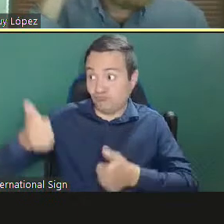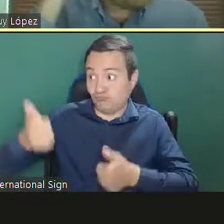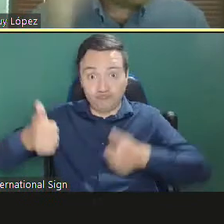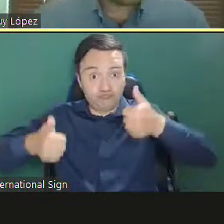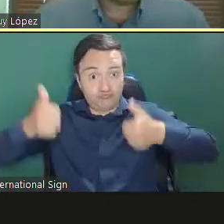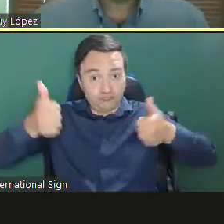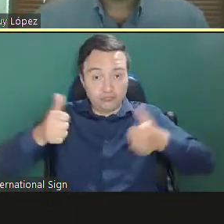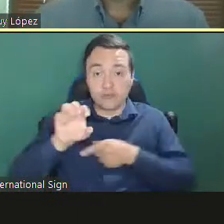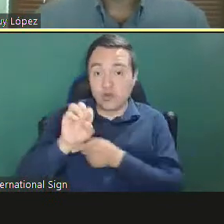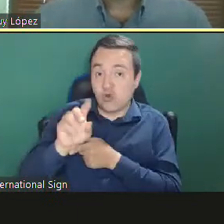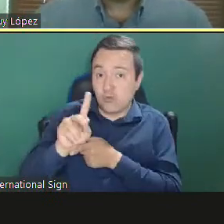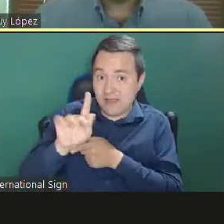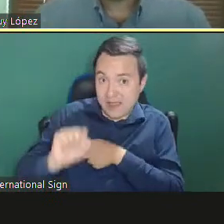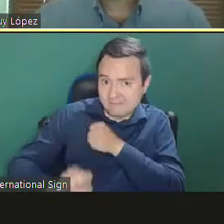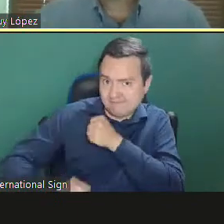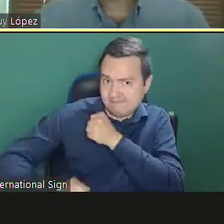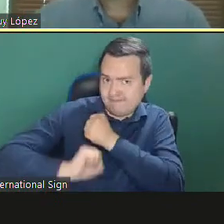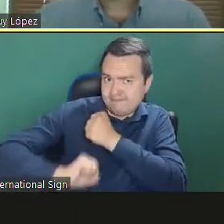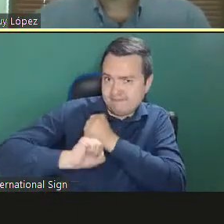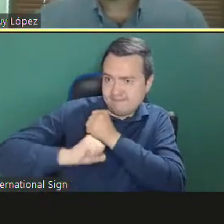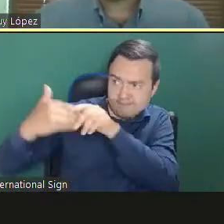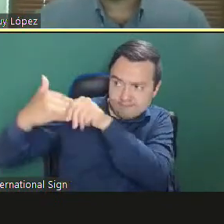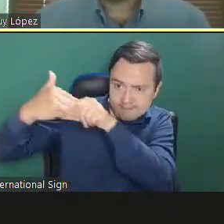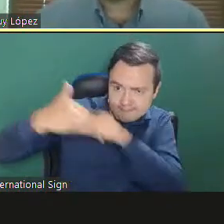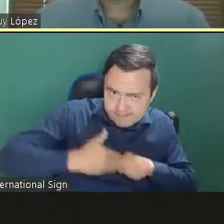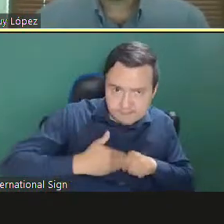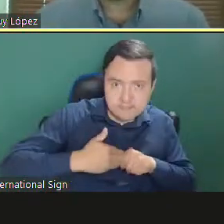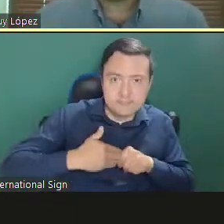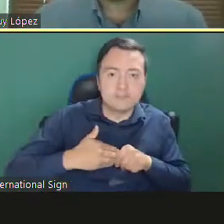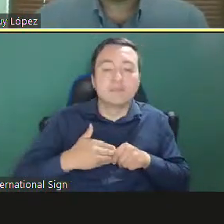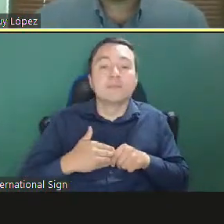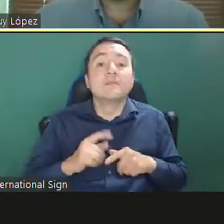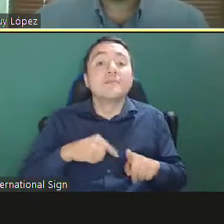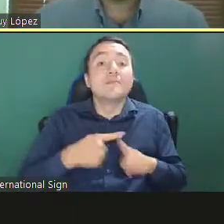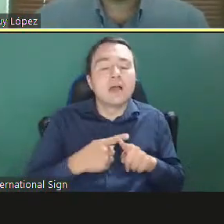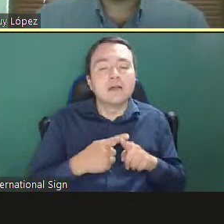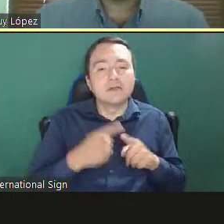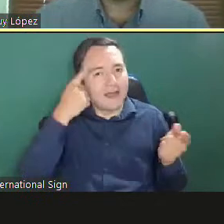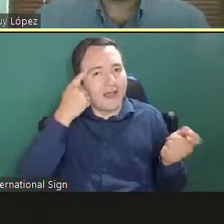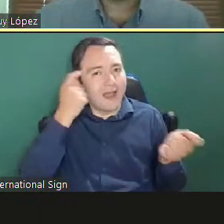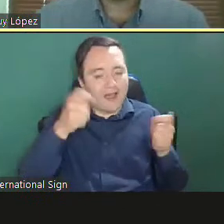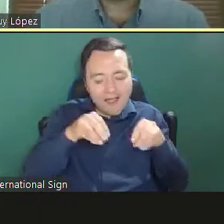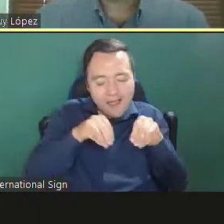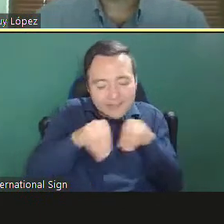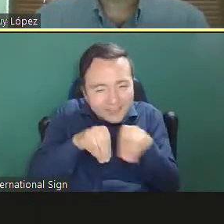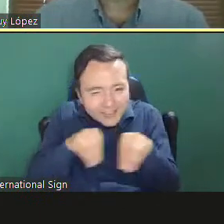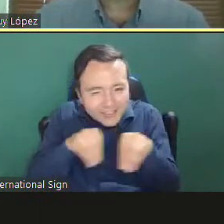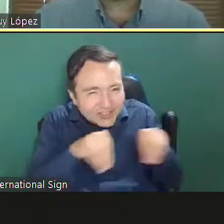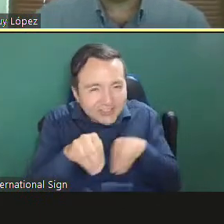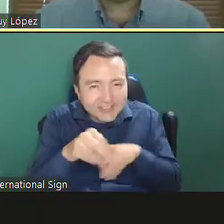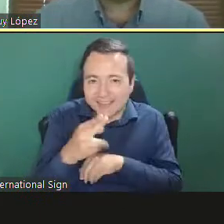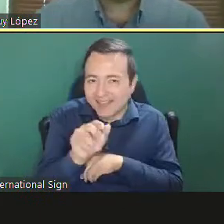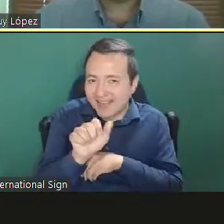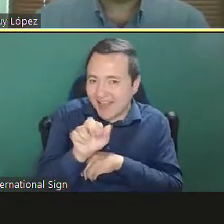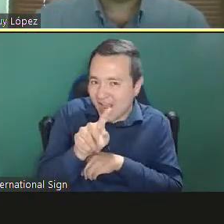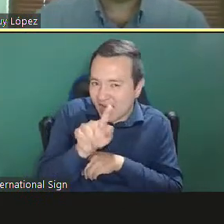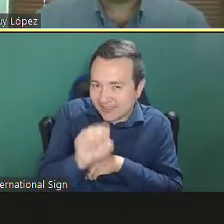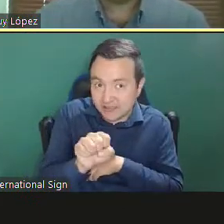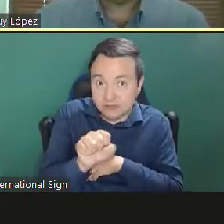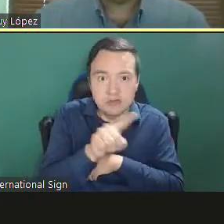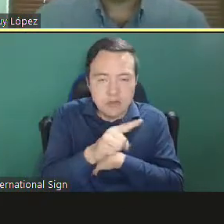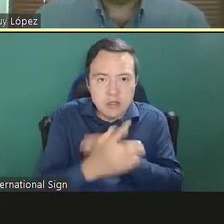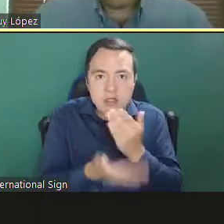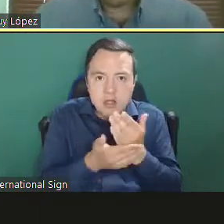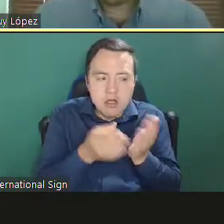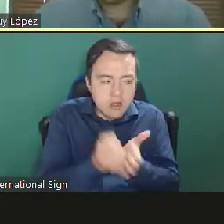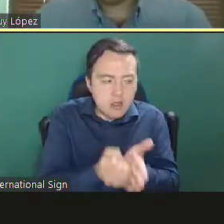also the guidance of PAHO on the local level, particularly with the HEARTS strategy for the